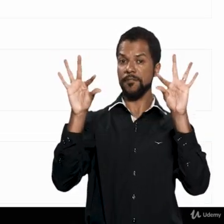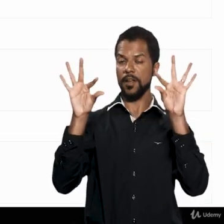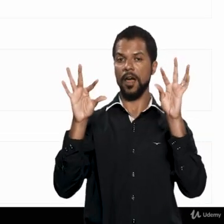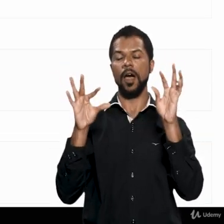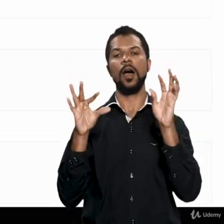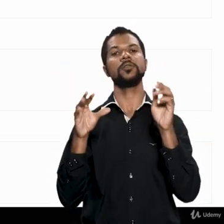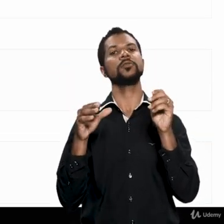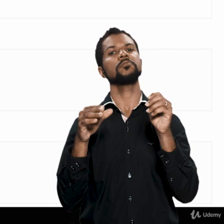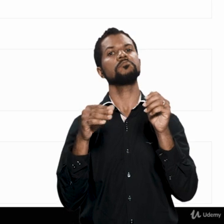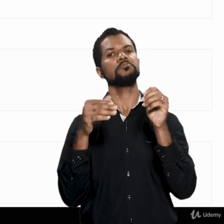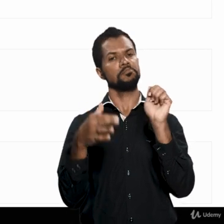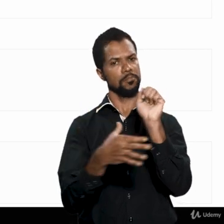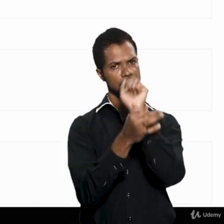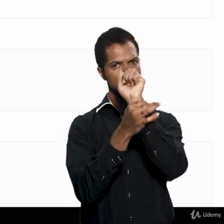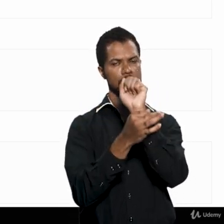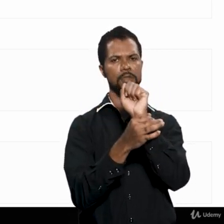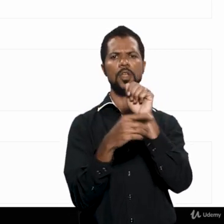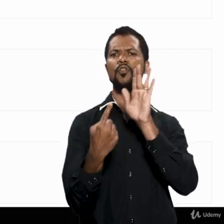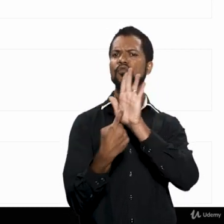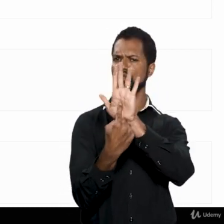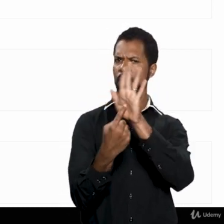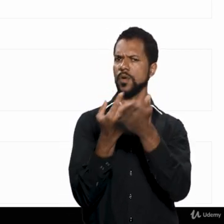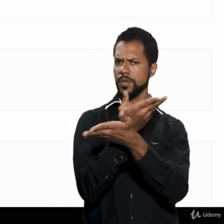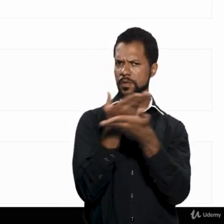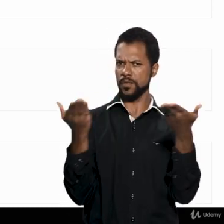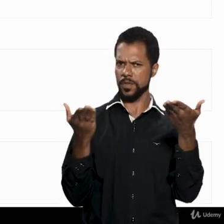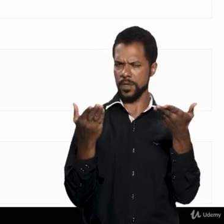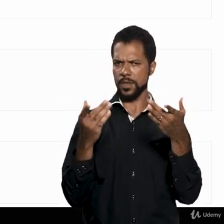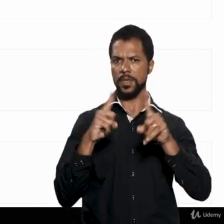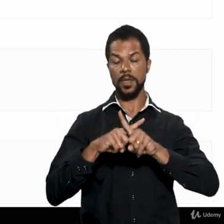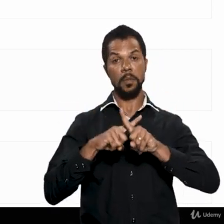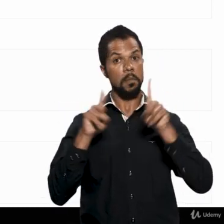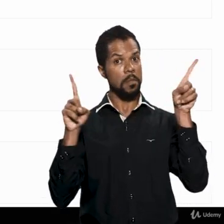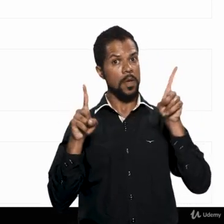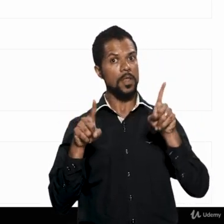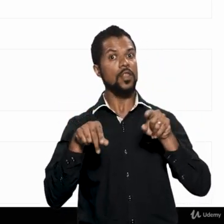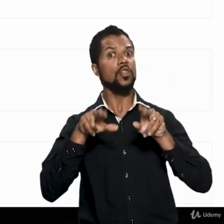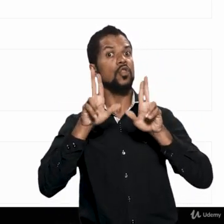security password. So I'm going to put it right here.